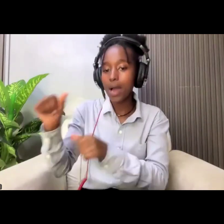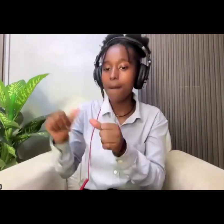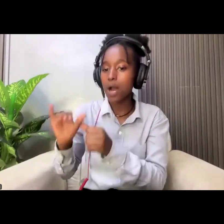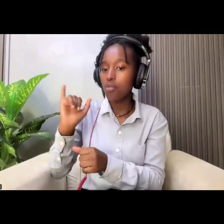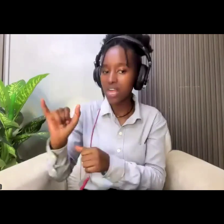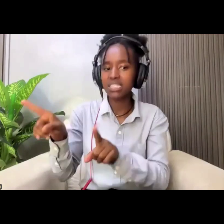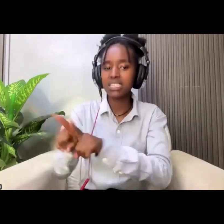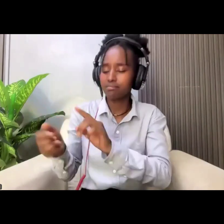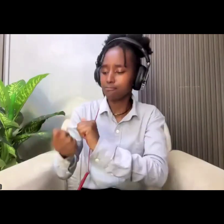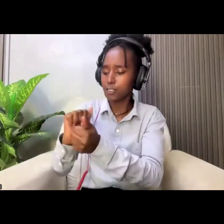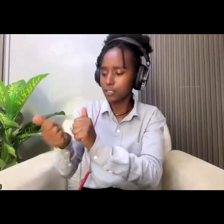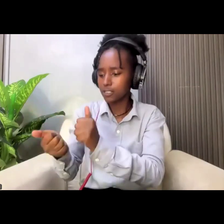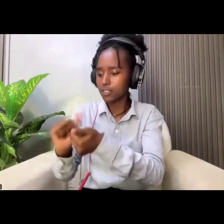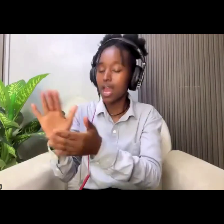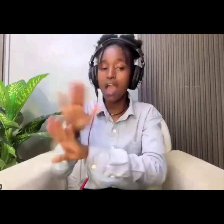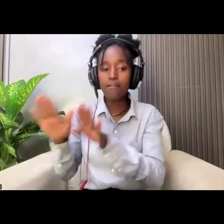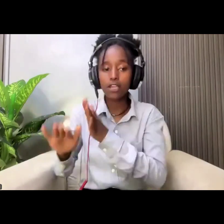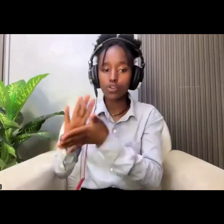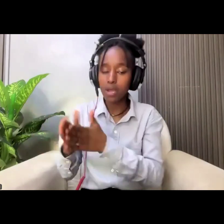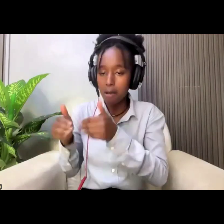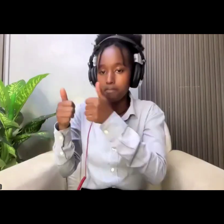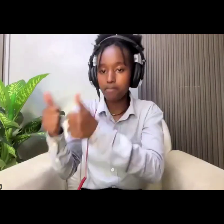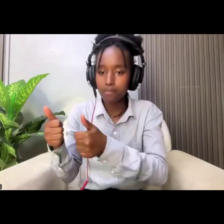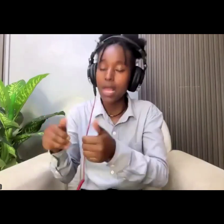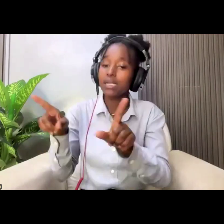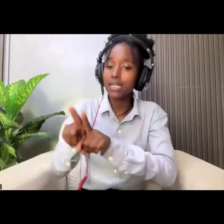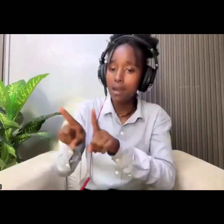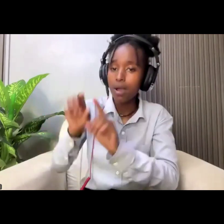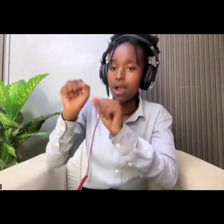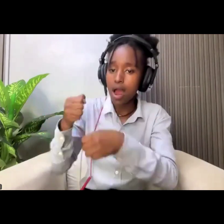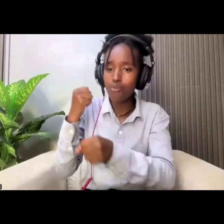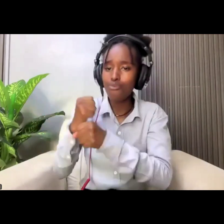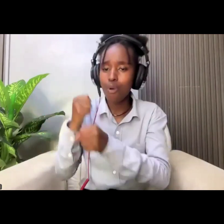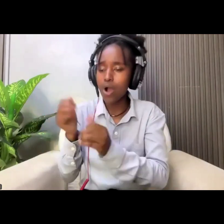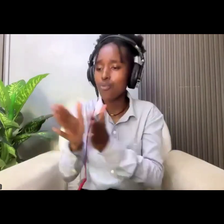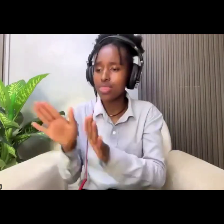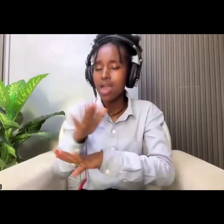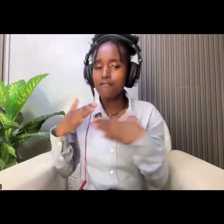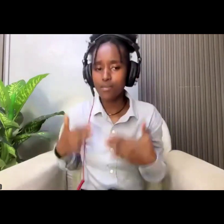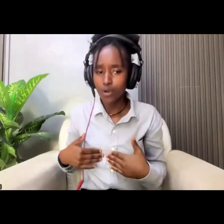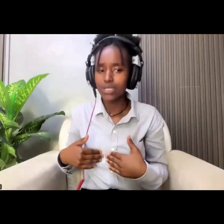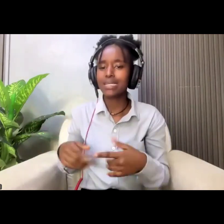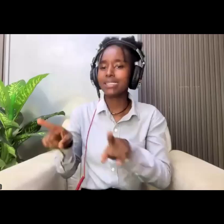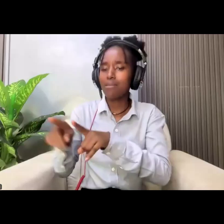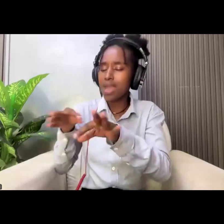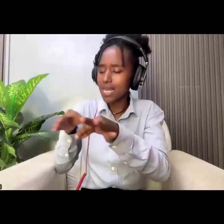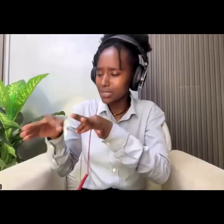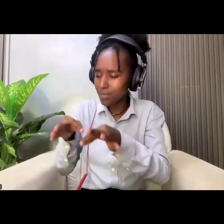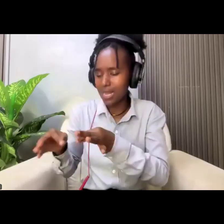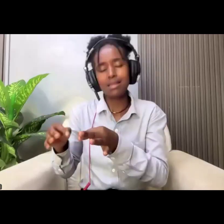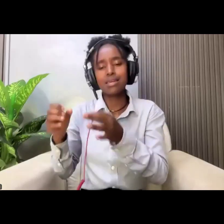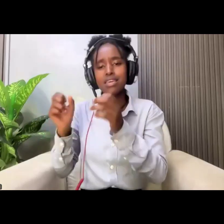needed. And I think it's really about getting people to understand that it is in their best interest